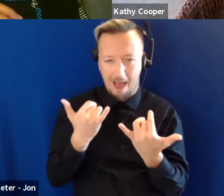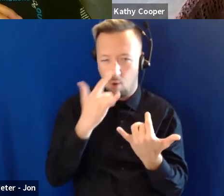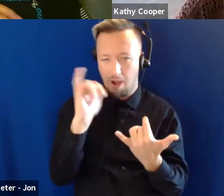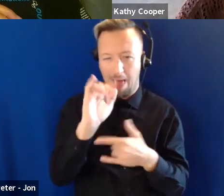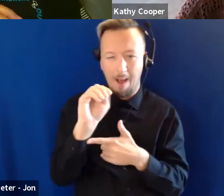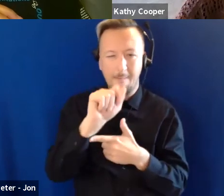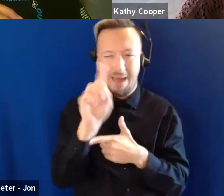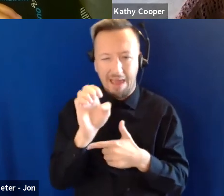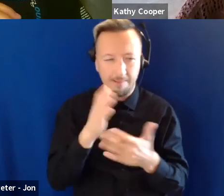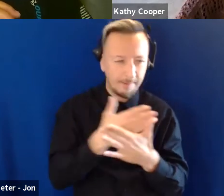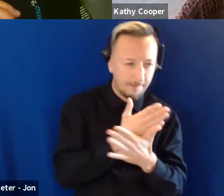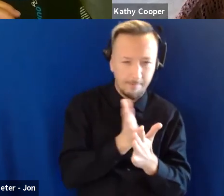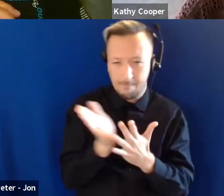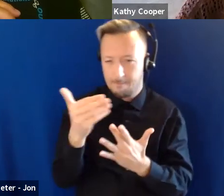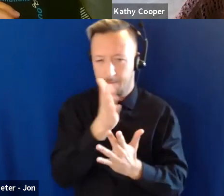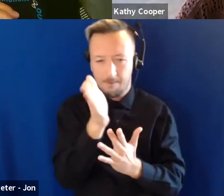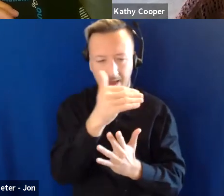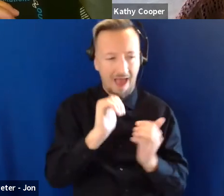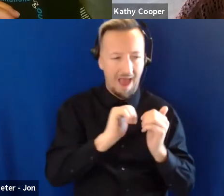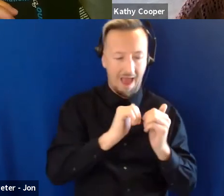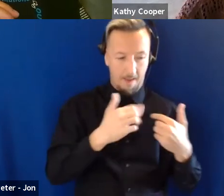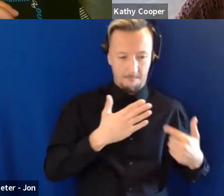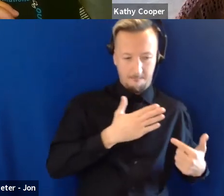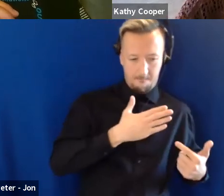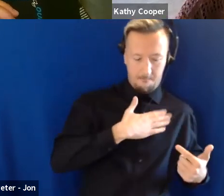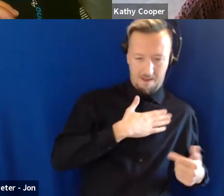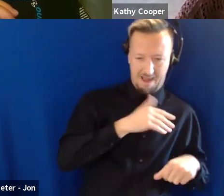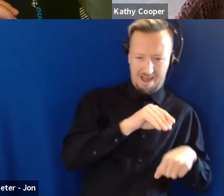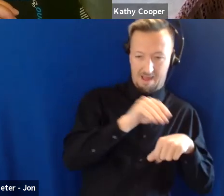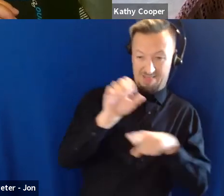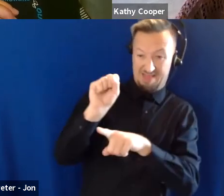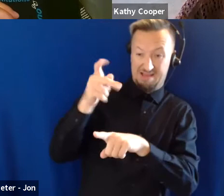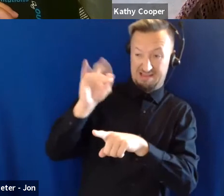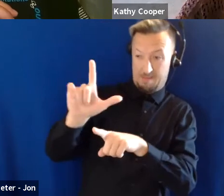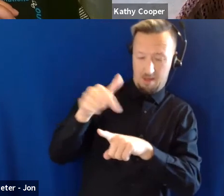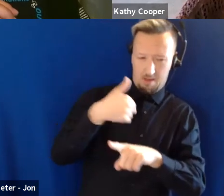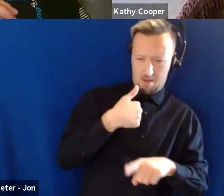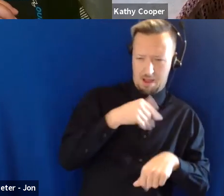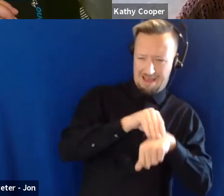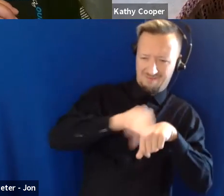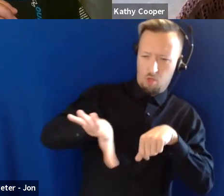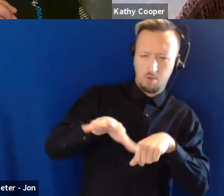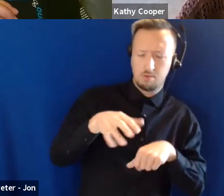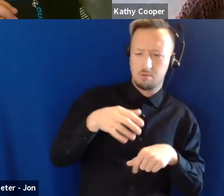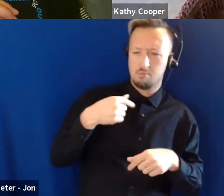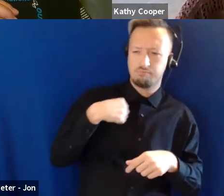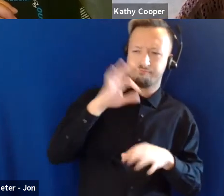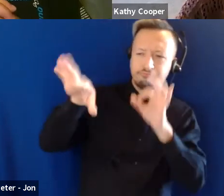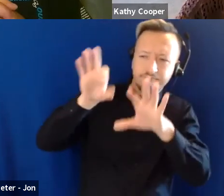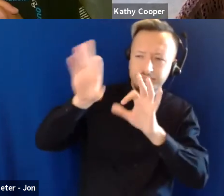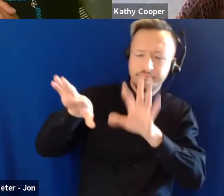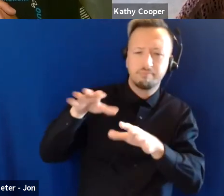that universe of how have we influenced that spill? How are we promoting, you know,